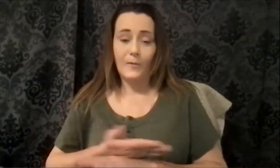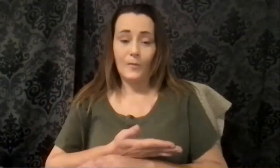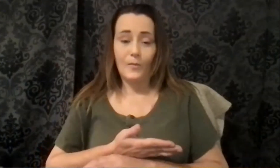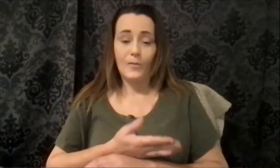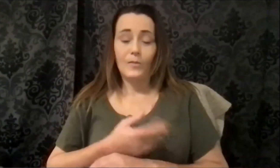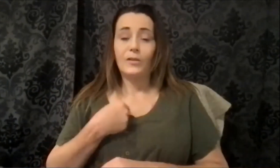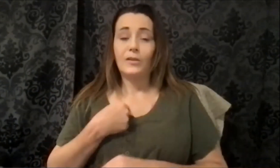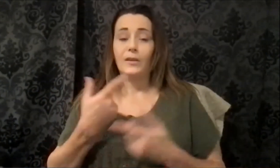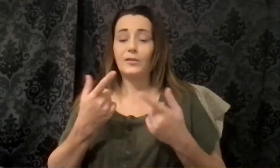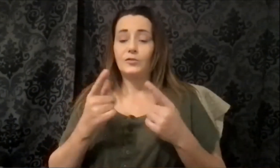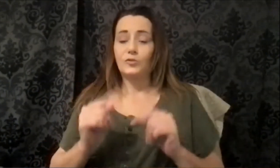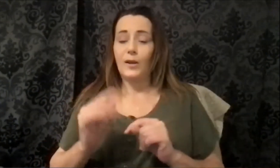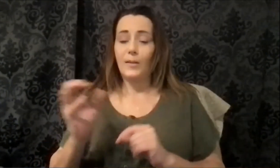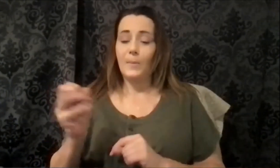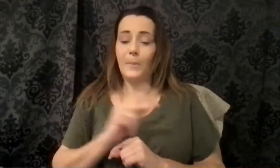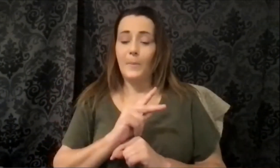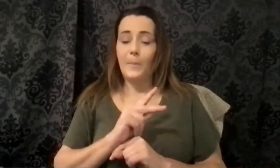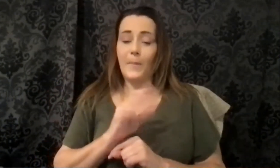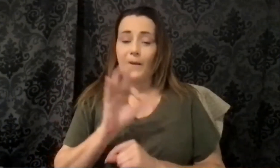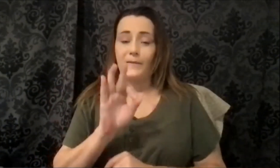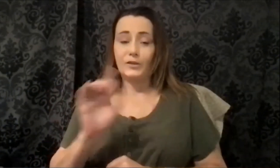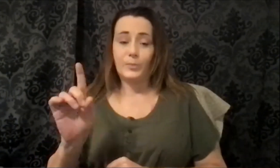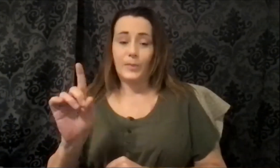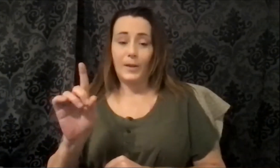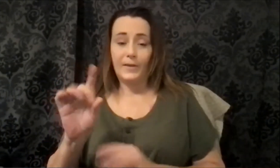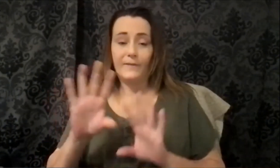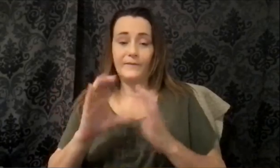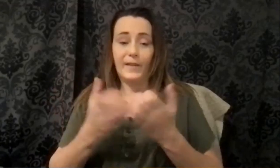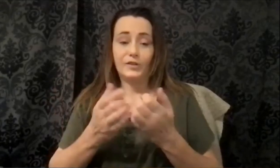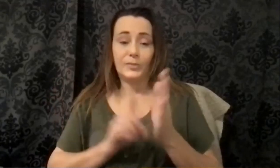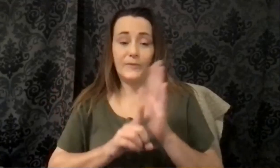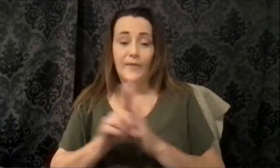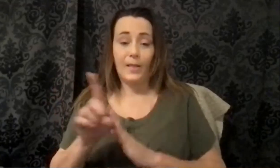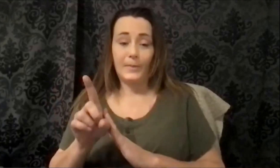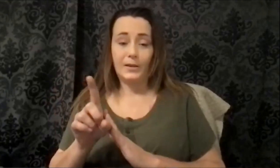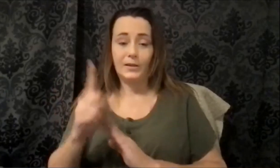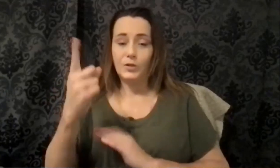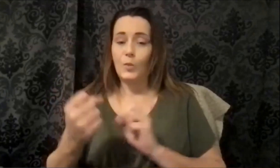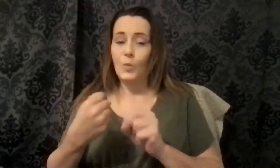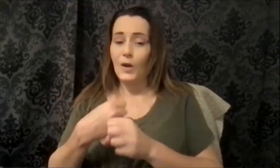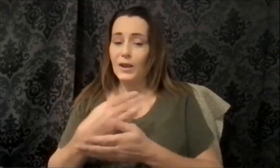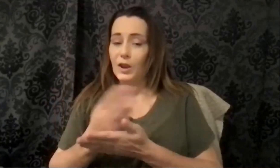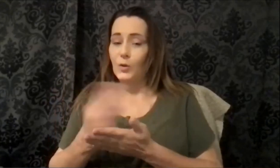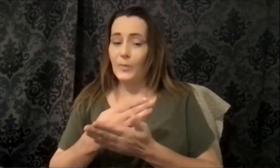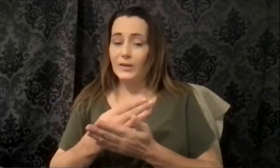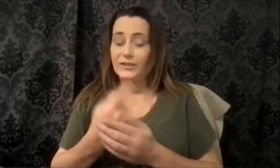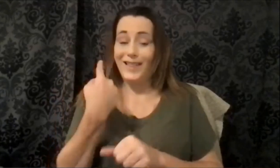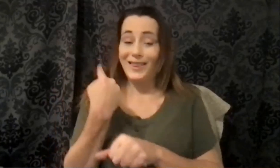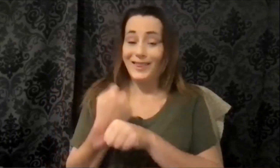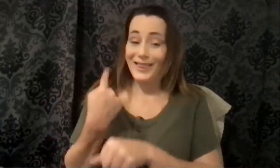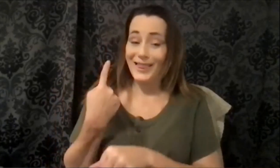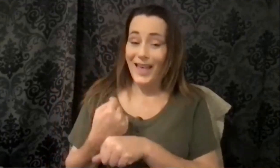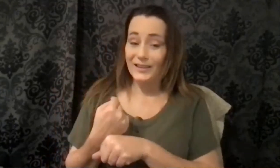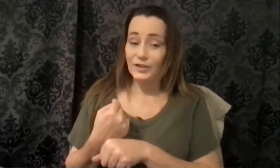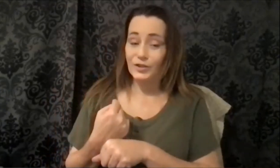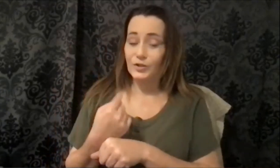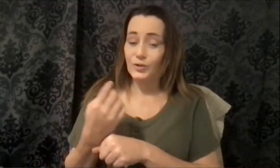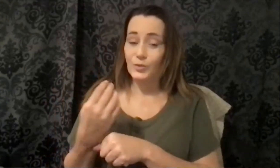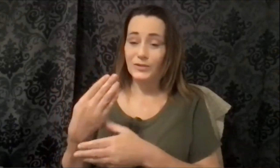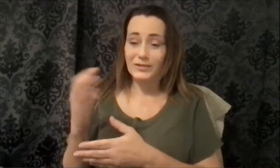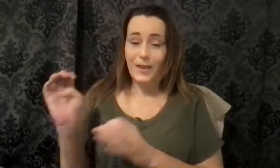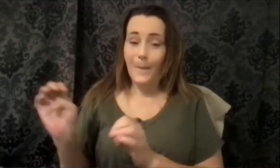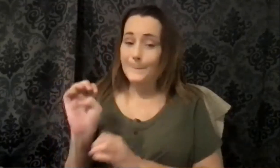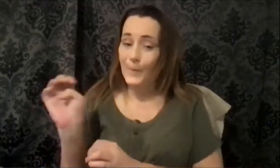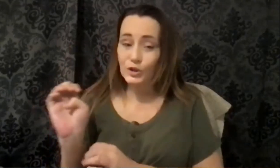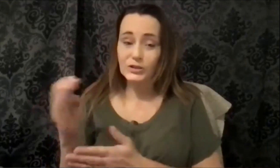return to fellowship development. So like, you know, it's a one-year budget. The budget last year was an emergency budget that was unlike